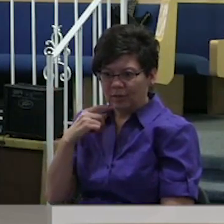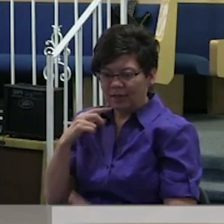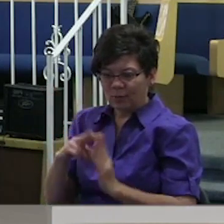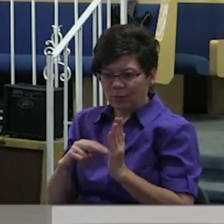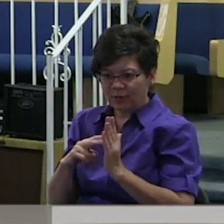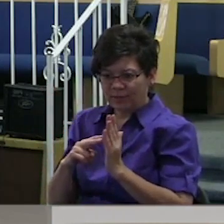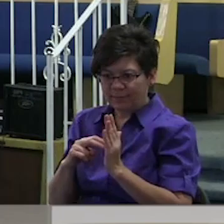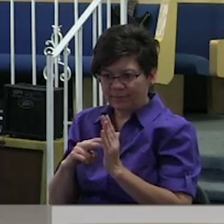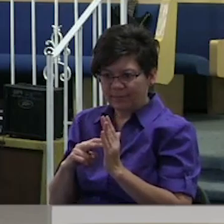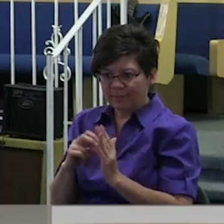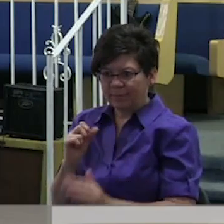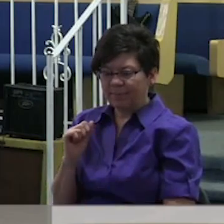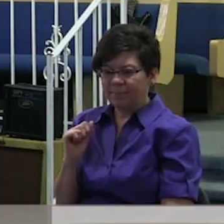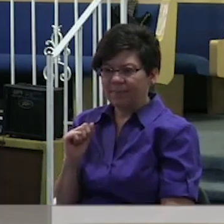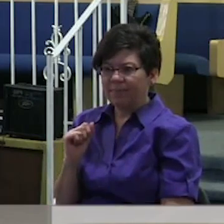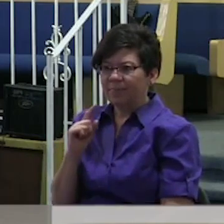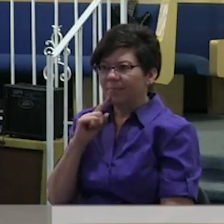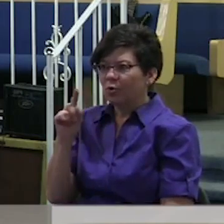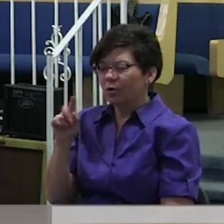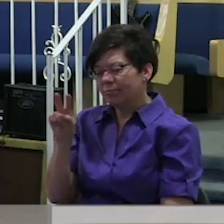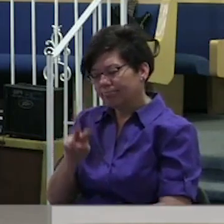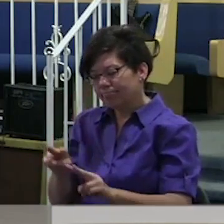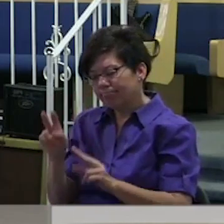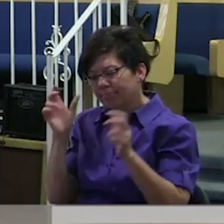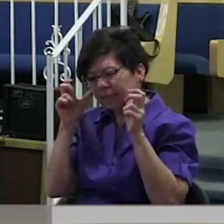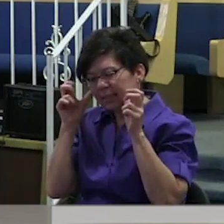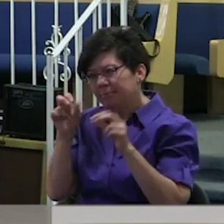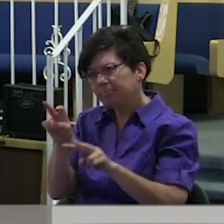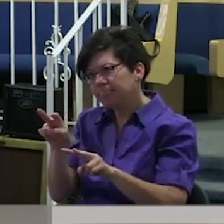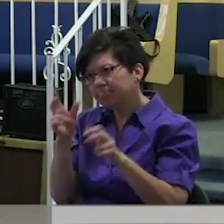listen. Take it in.